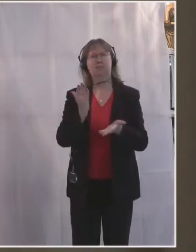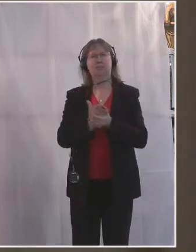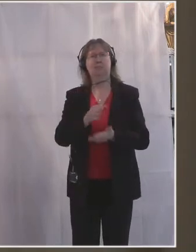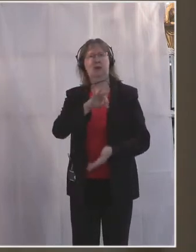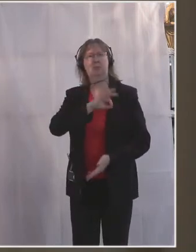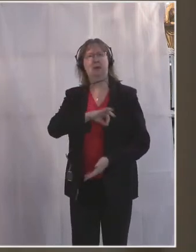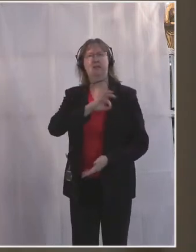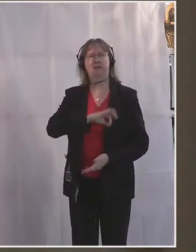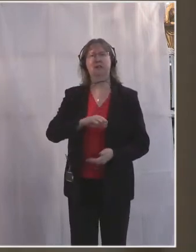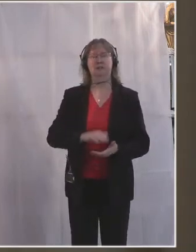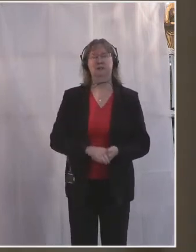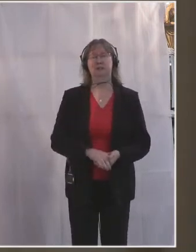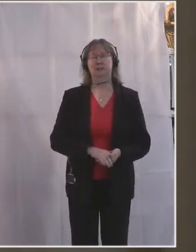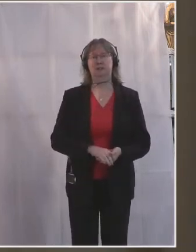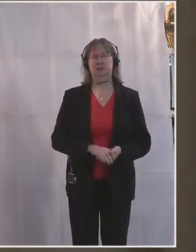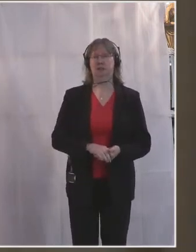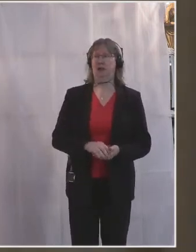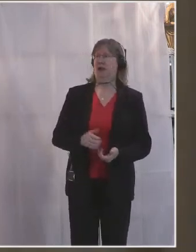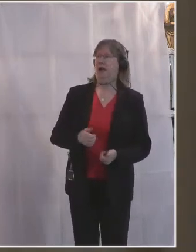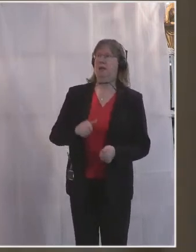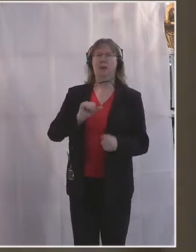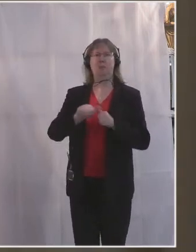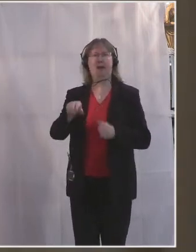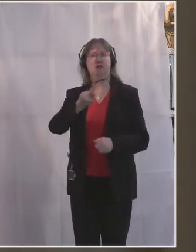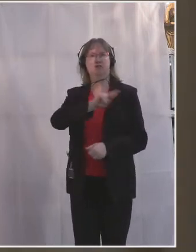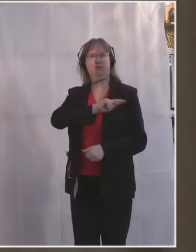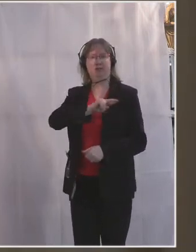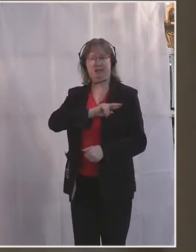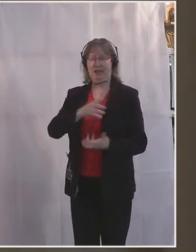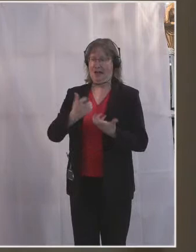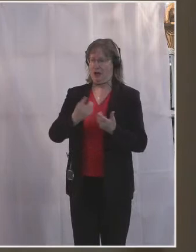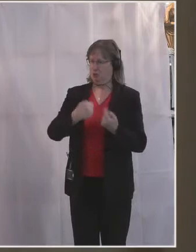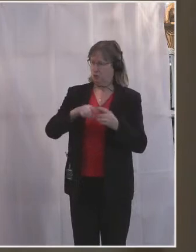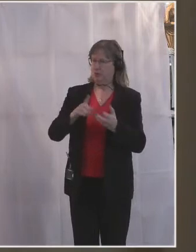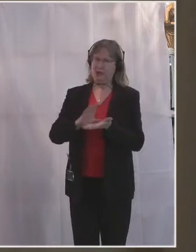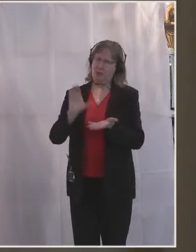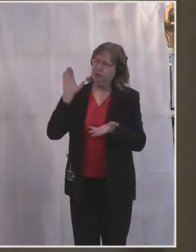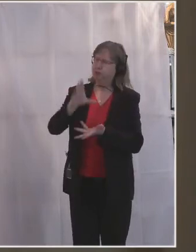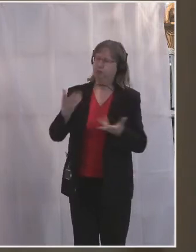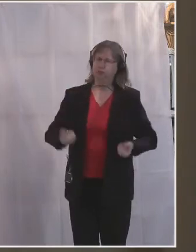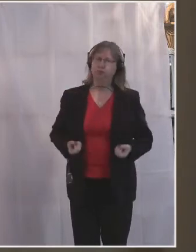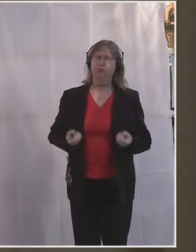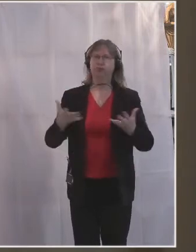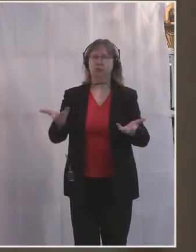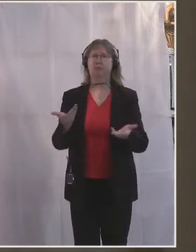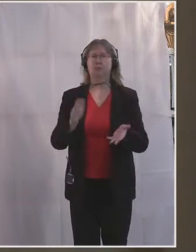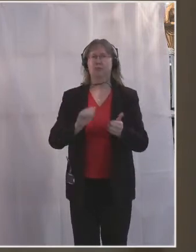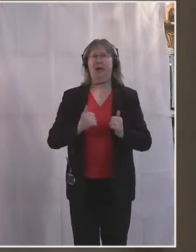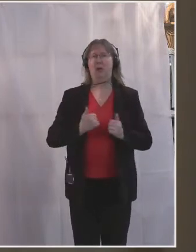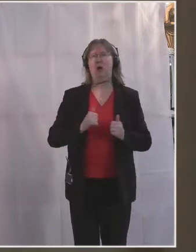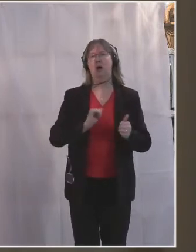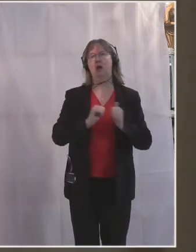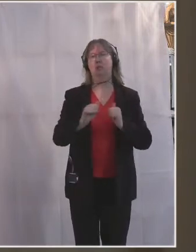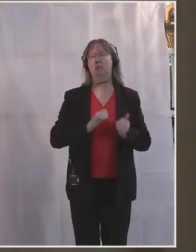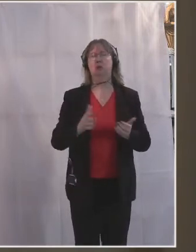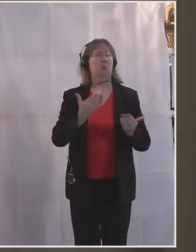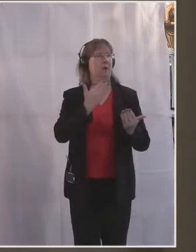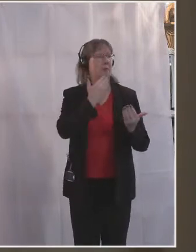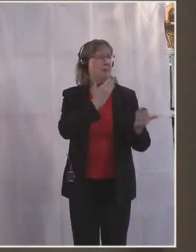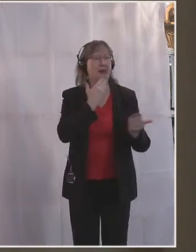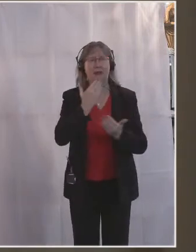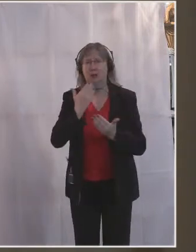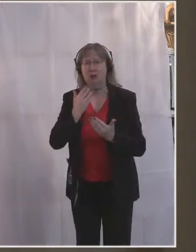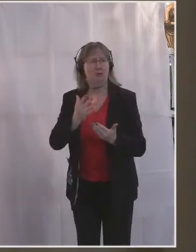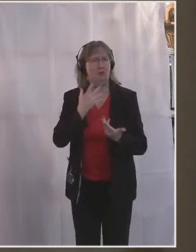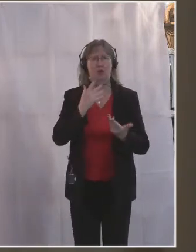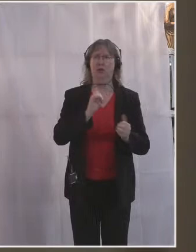it's going to be the greatest justification for the public money that we spend through our organisation. So thank you so much again for being who you